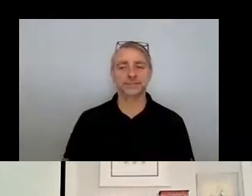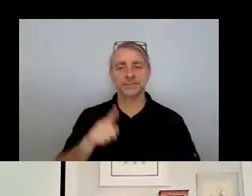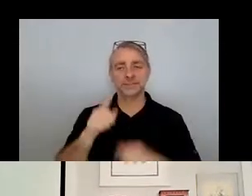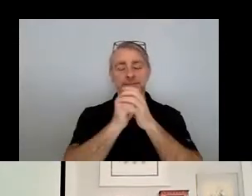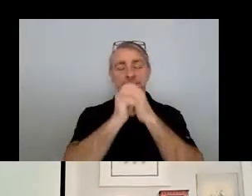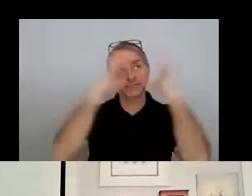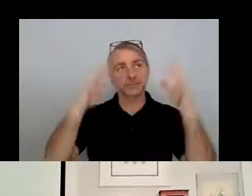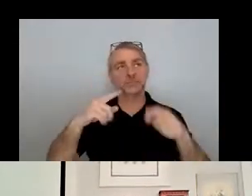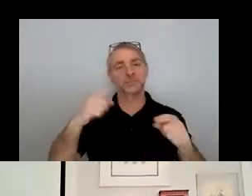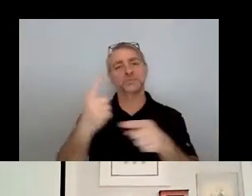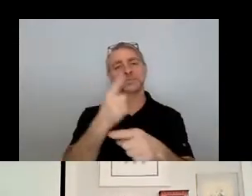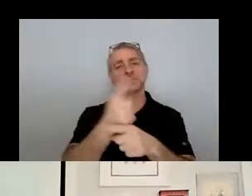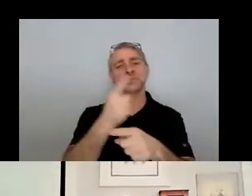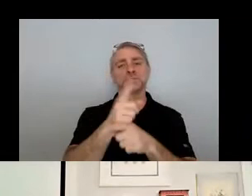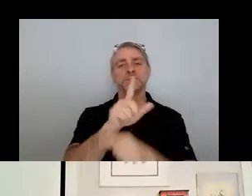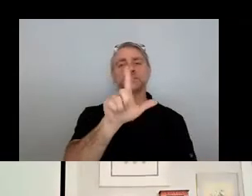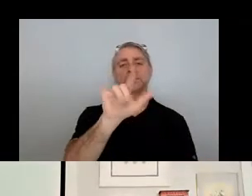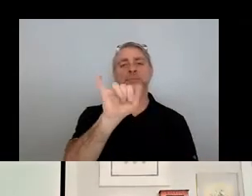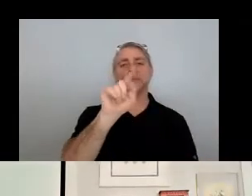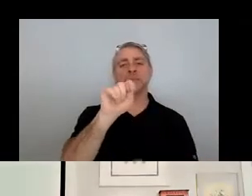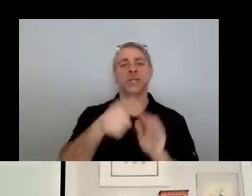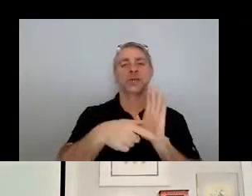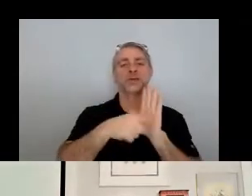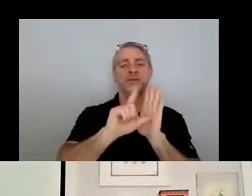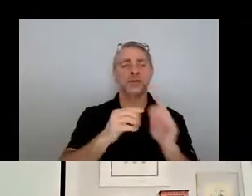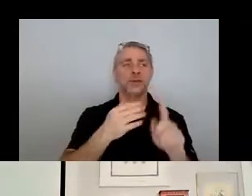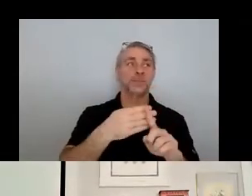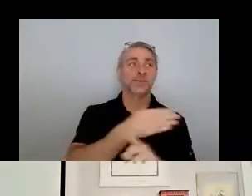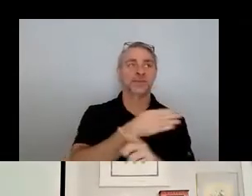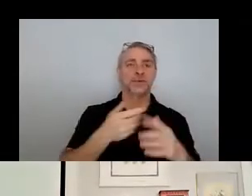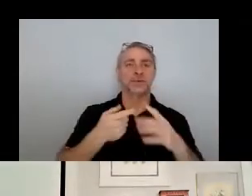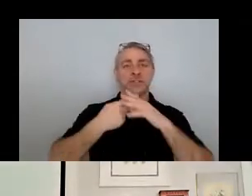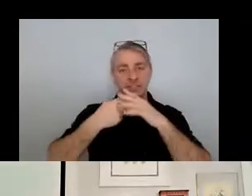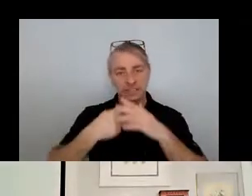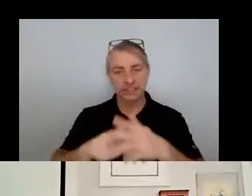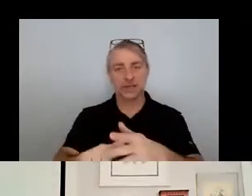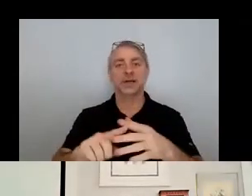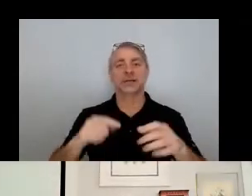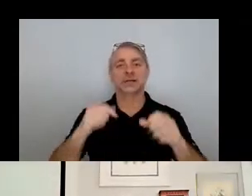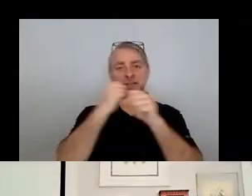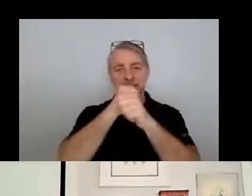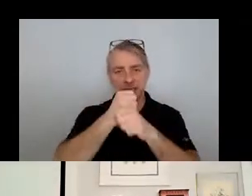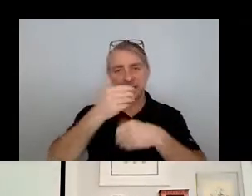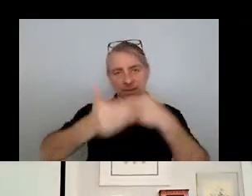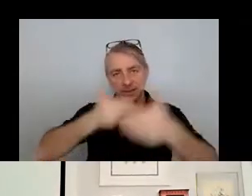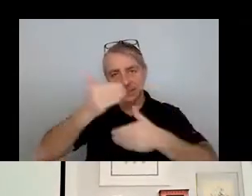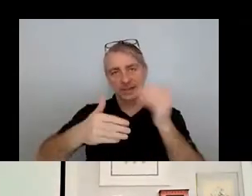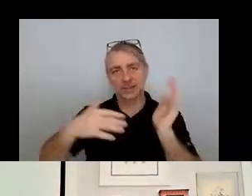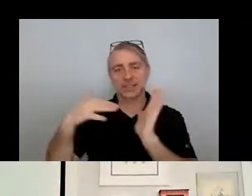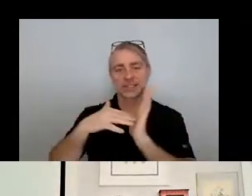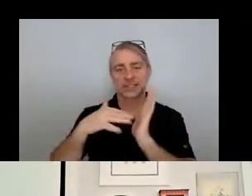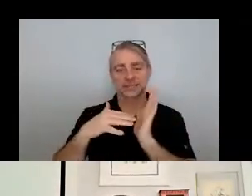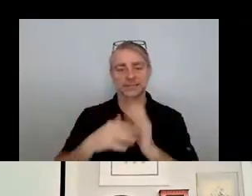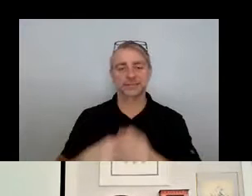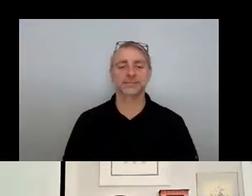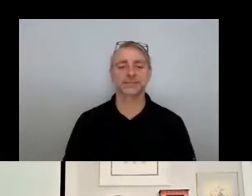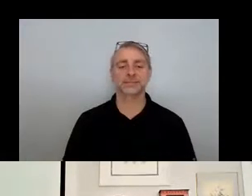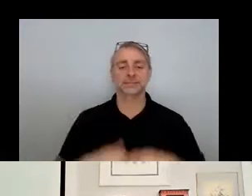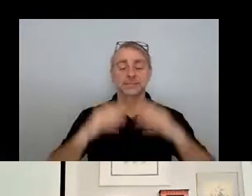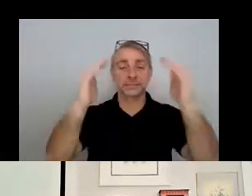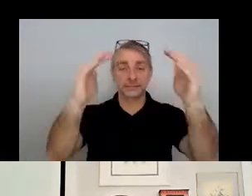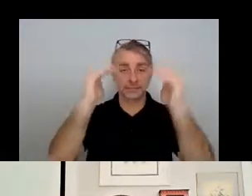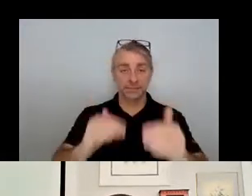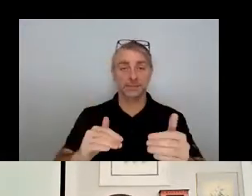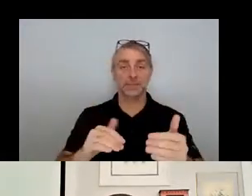might occur at the beginning of an empirical study. And I reserve the terms systematic review